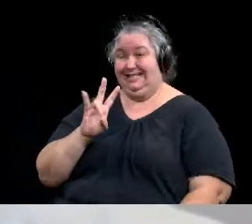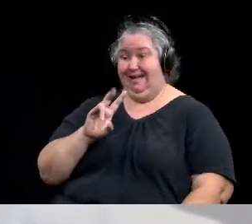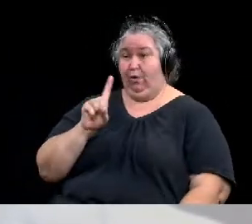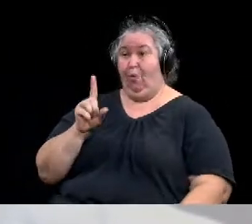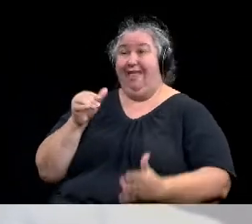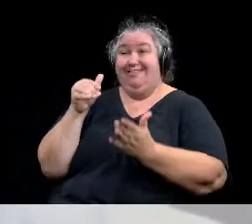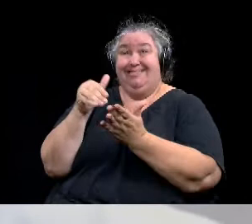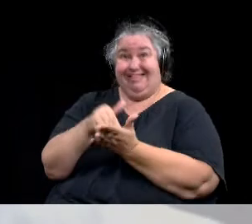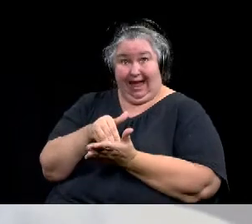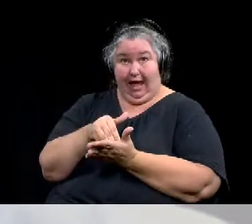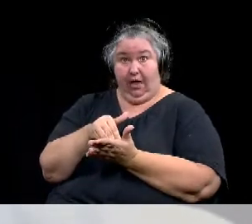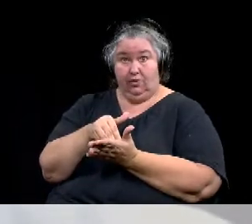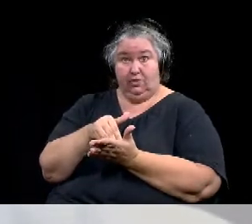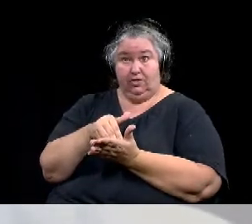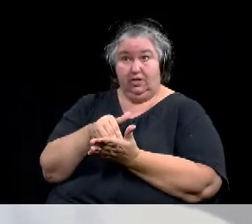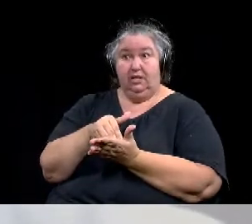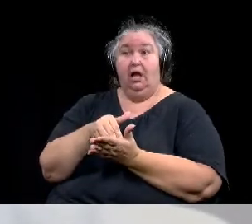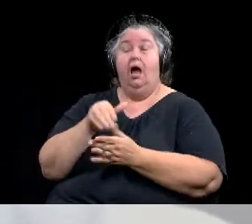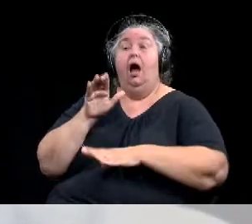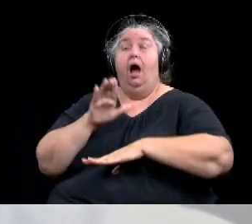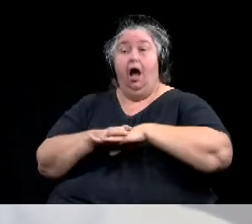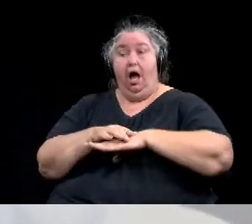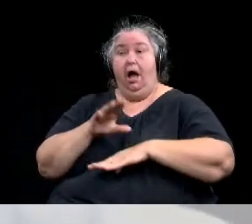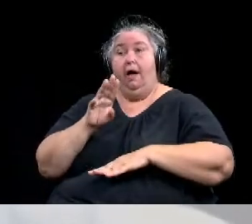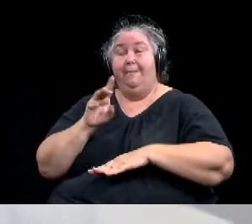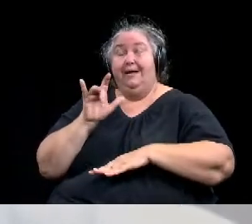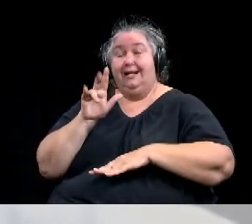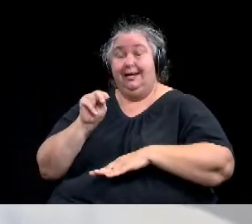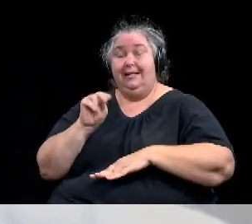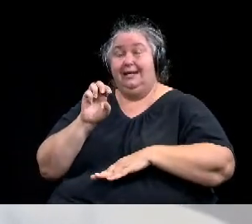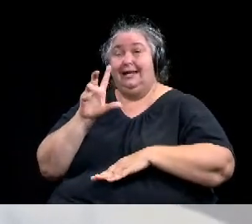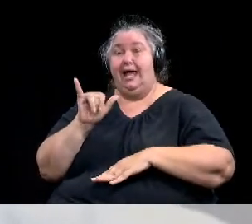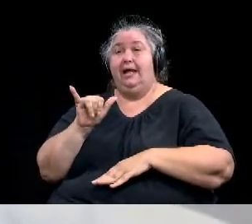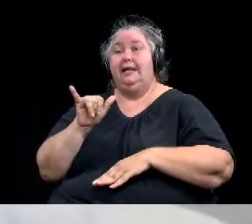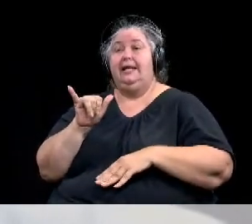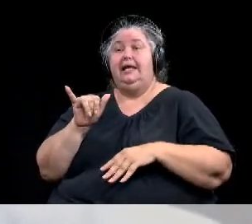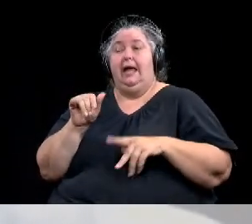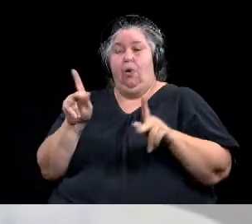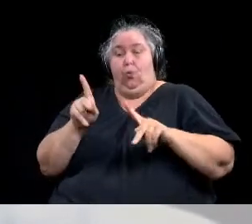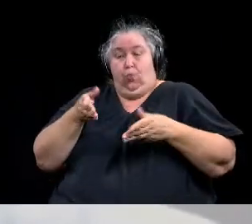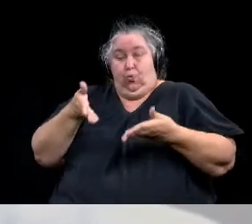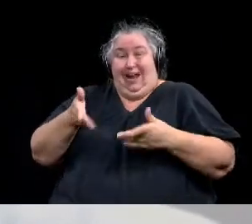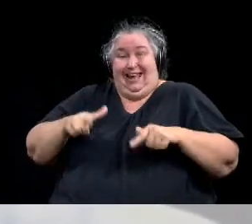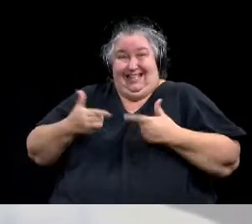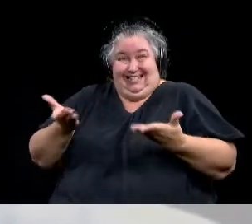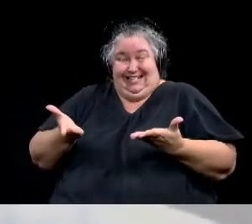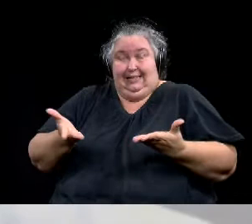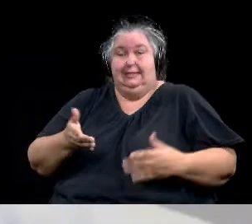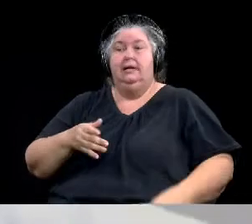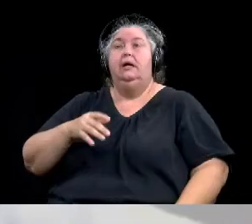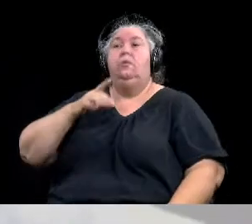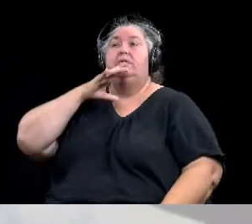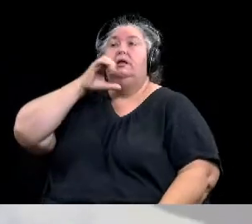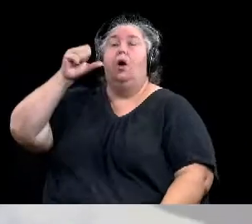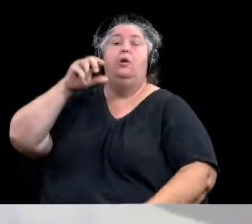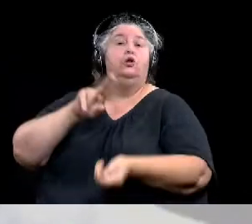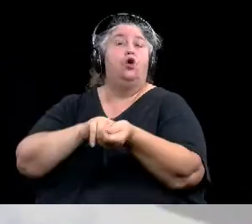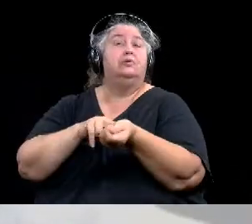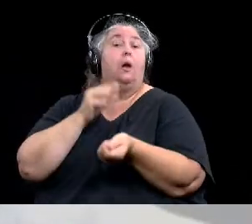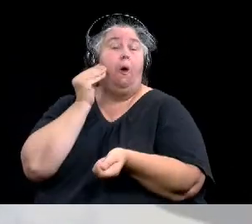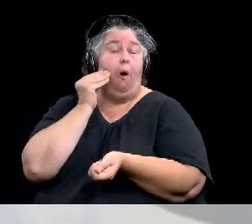those have been performed on Mclennan County residents. Within elder care facilities, there